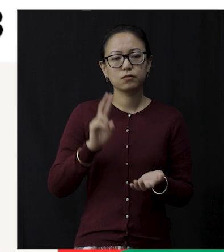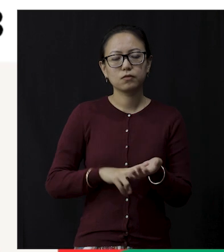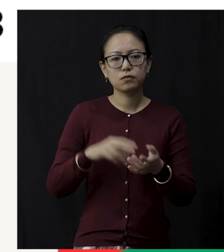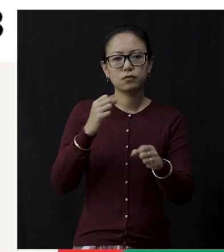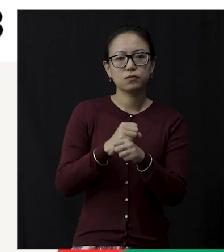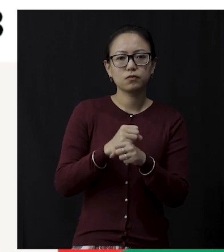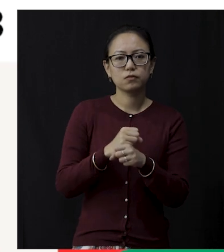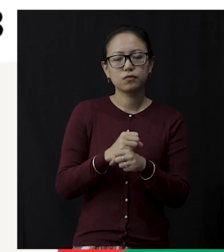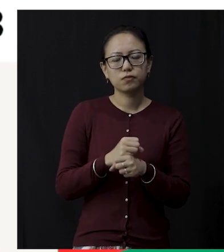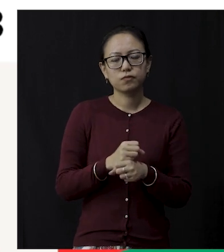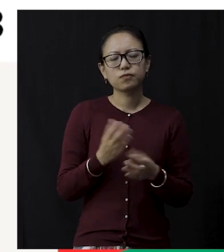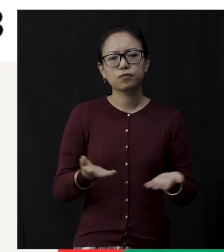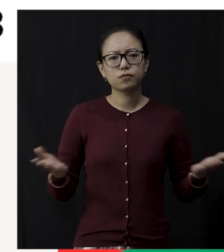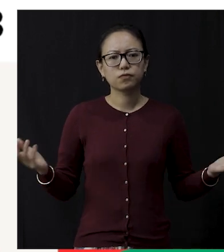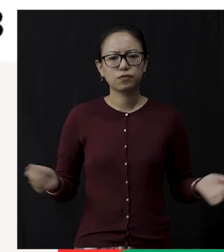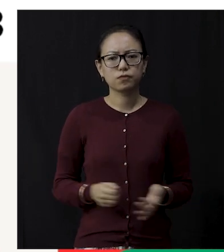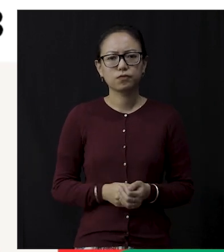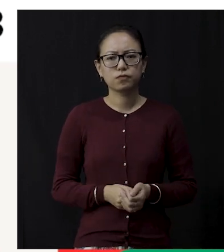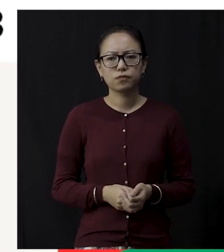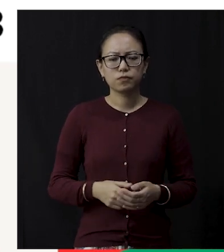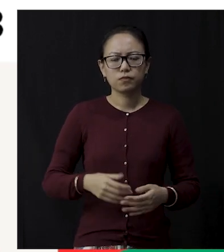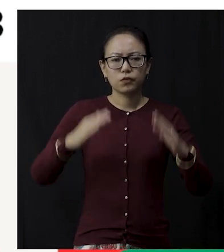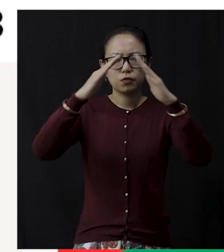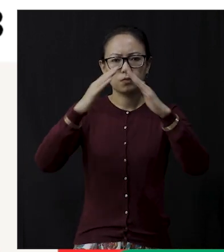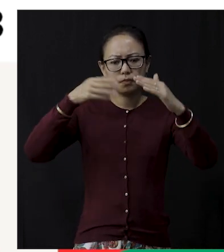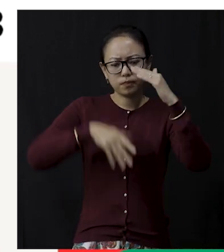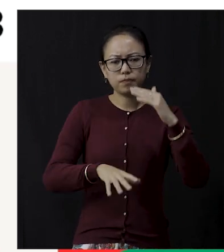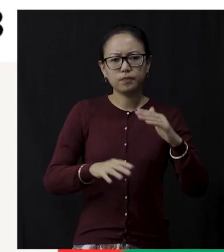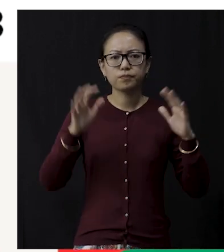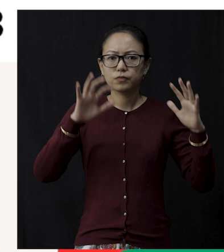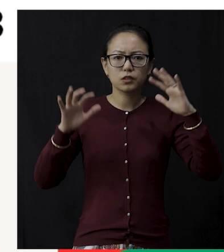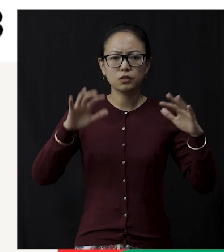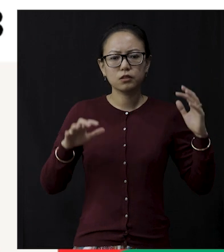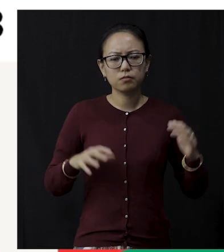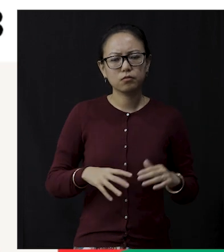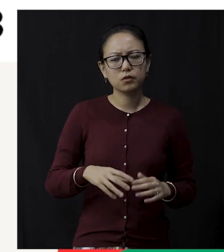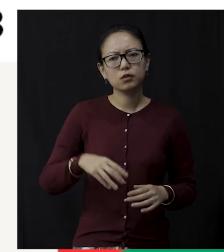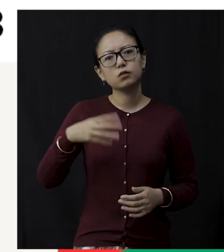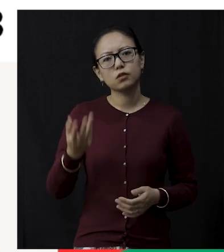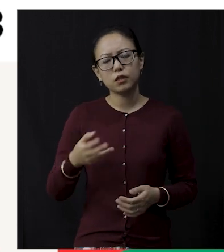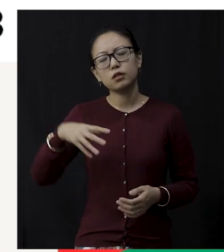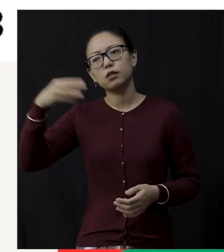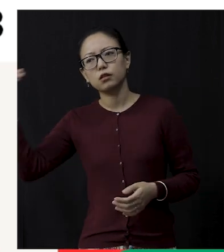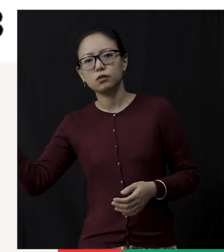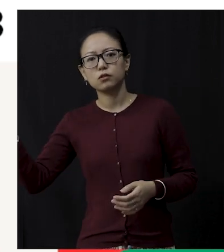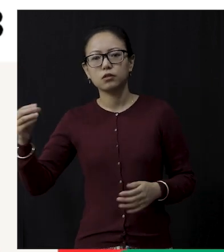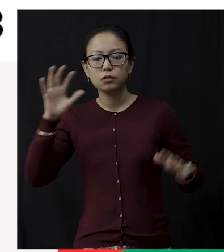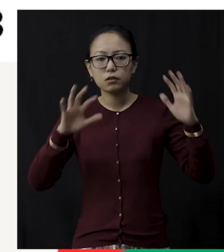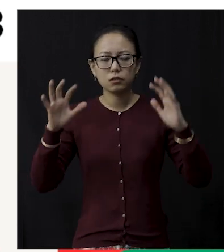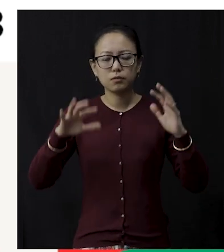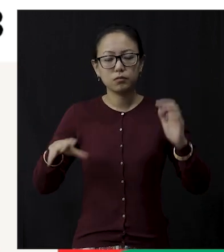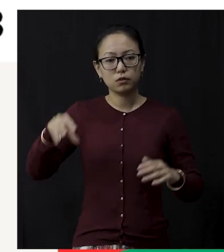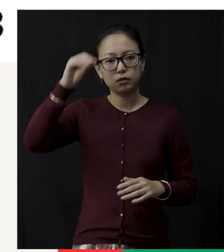and the domestic animals. Okay? And we are going to learn about the zoo. We are going to learn